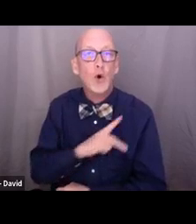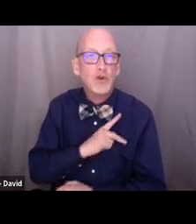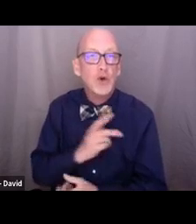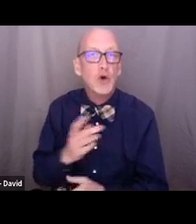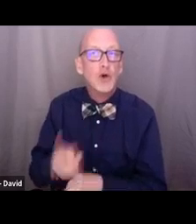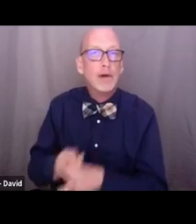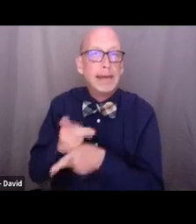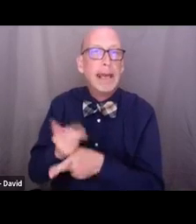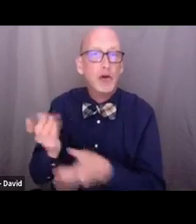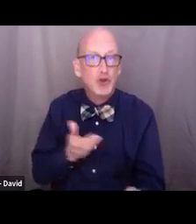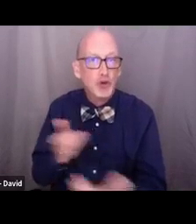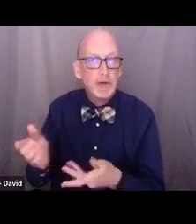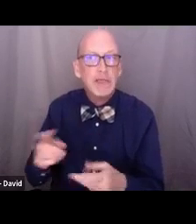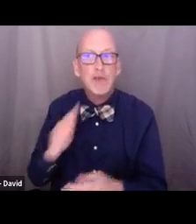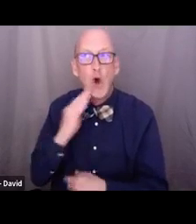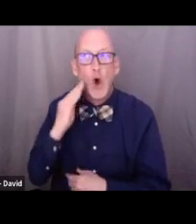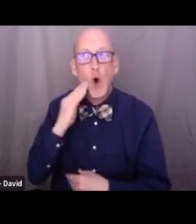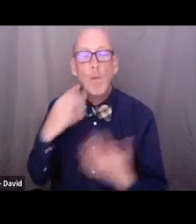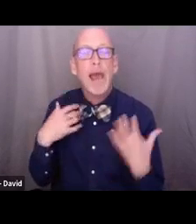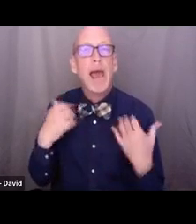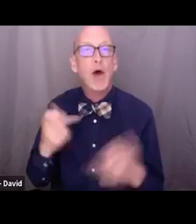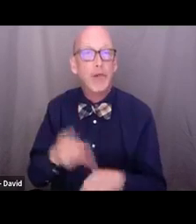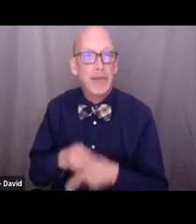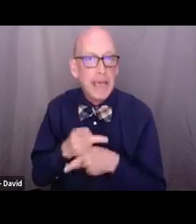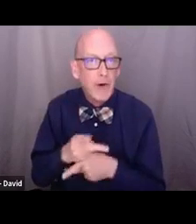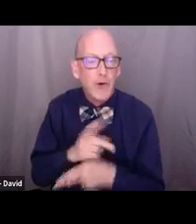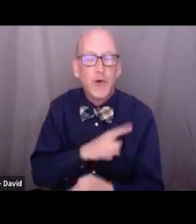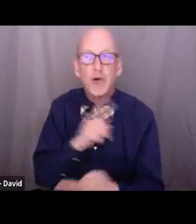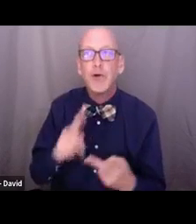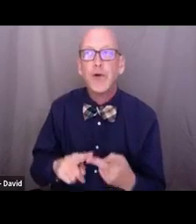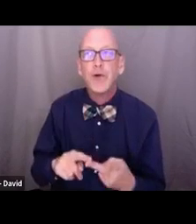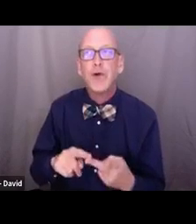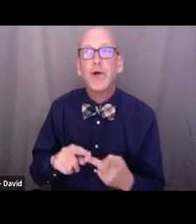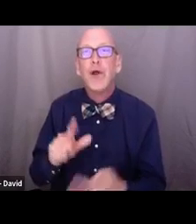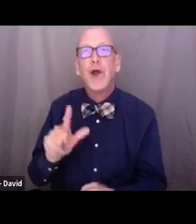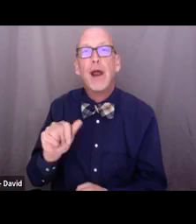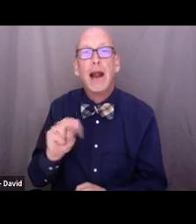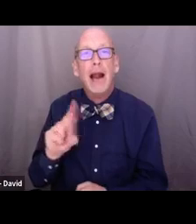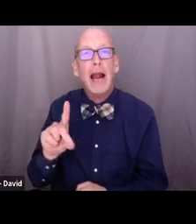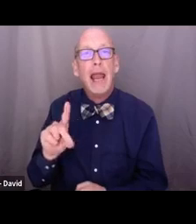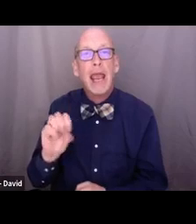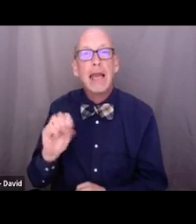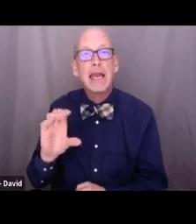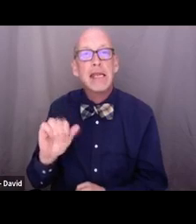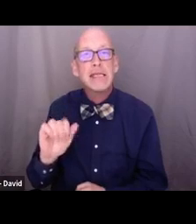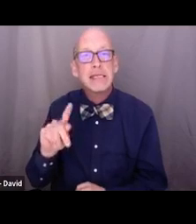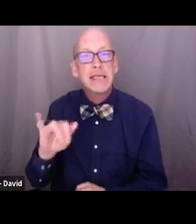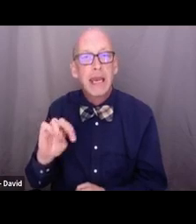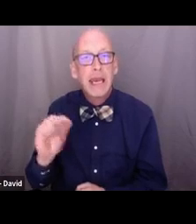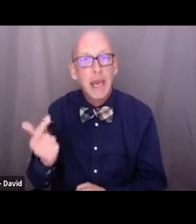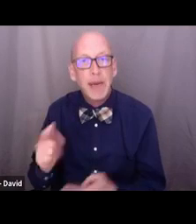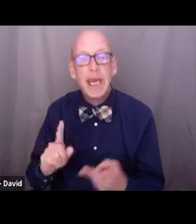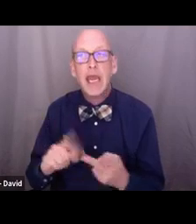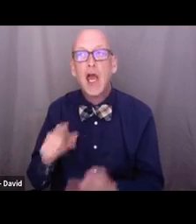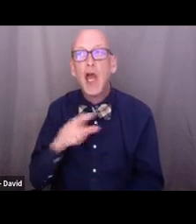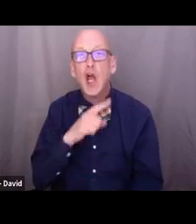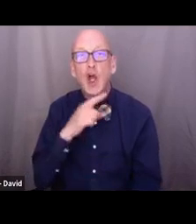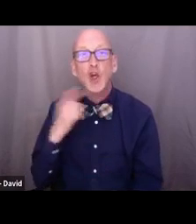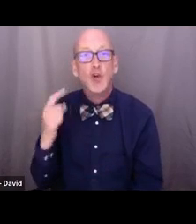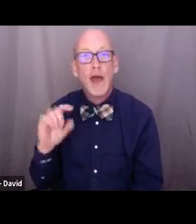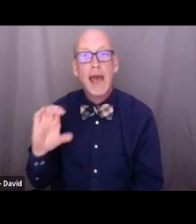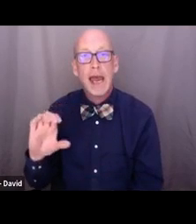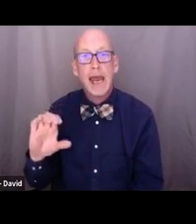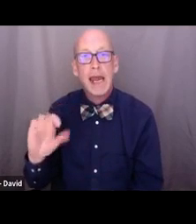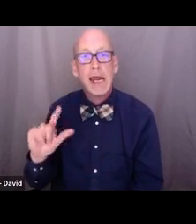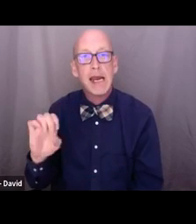services, home health care services, landscaping, even dry cleaning and the like. And so when you